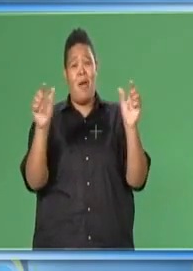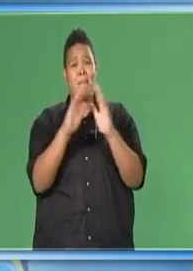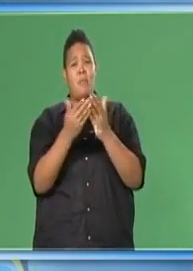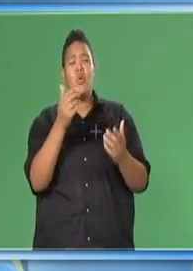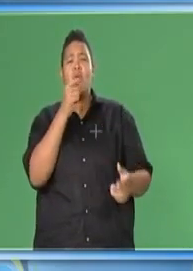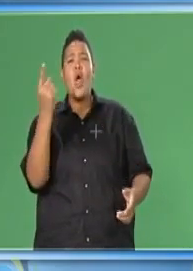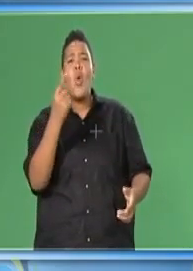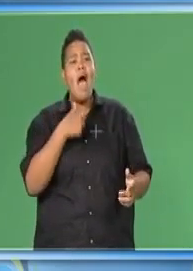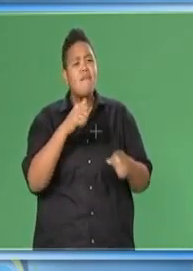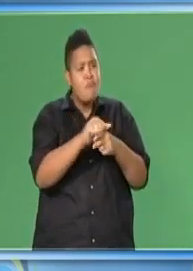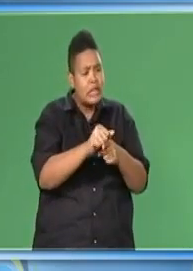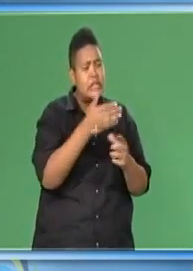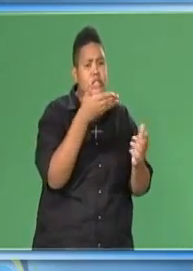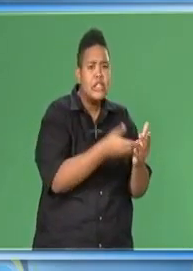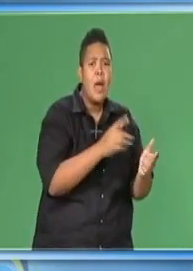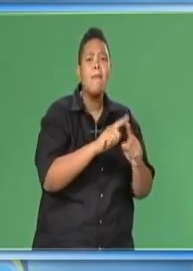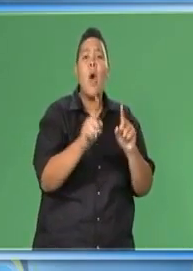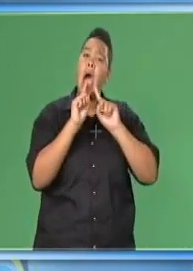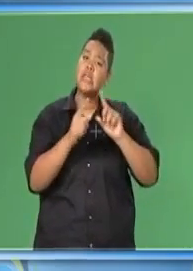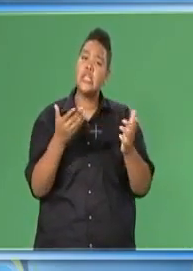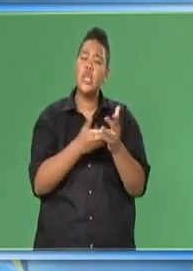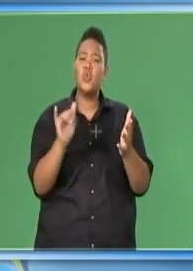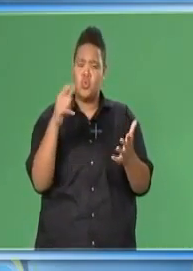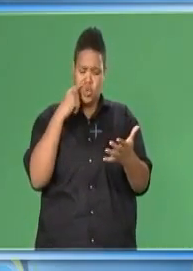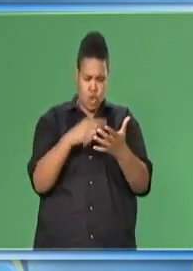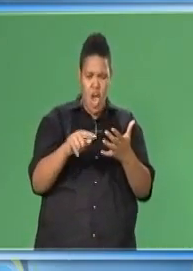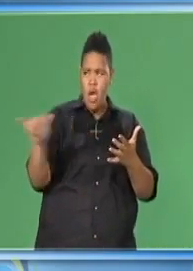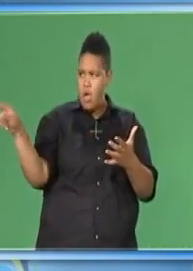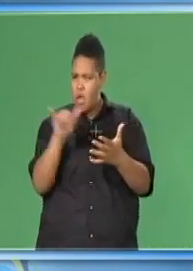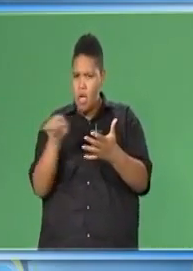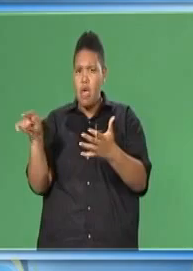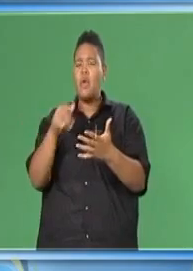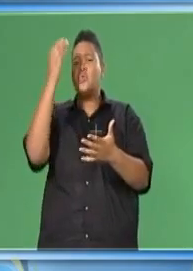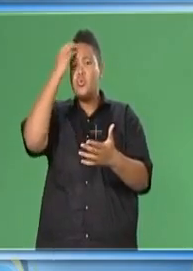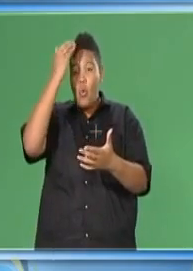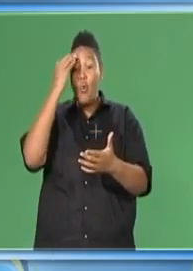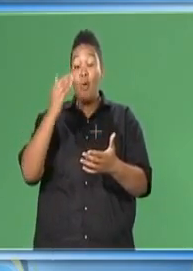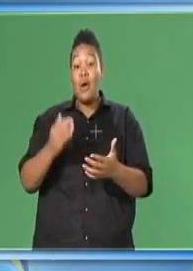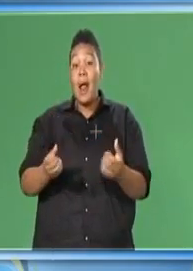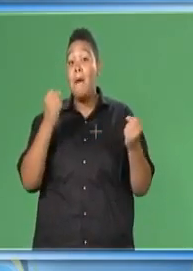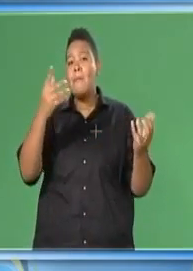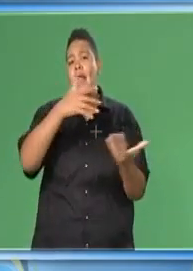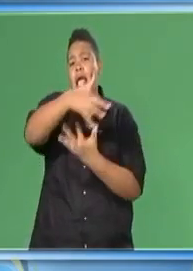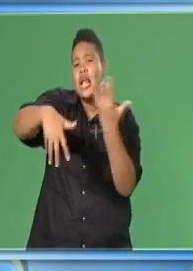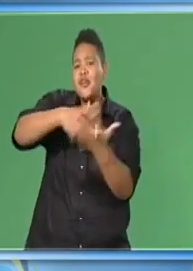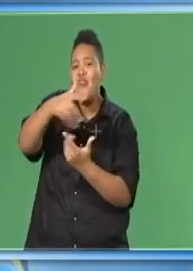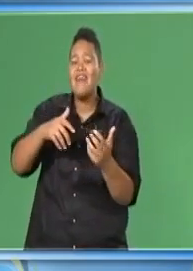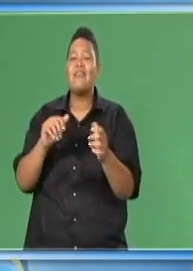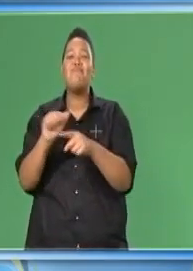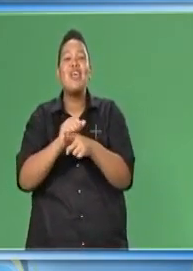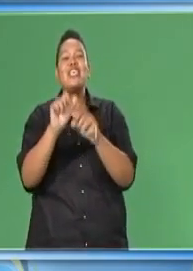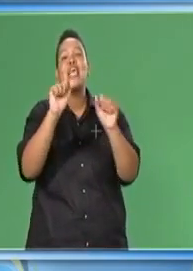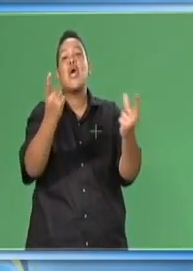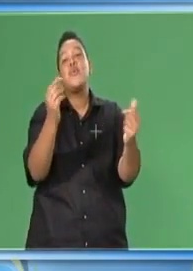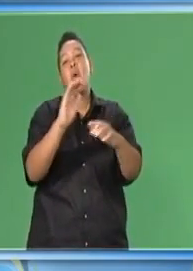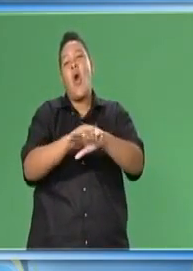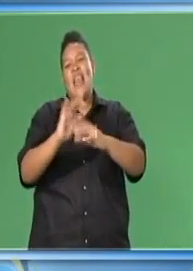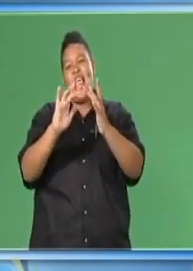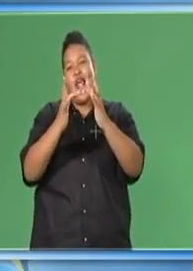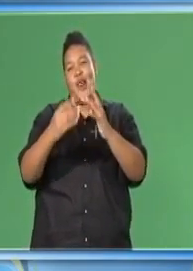or complete main verbs. Example, mother is cooking dinner. Is complements the